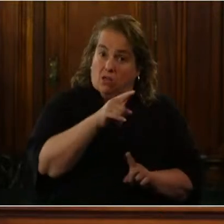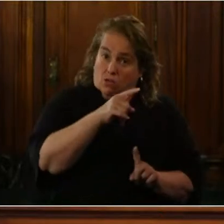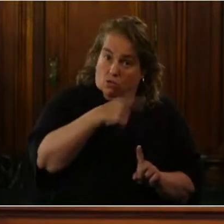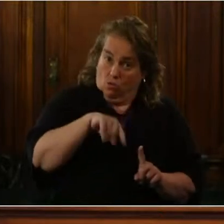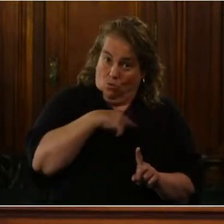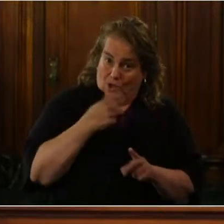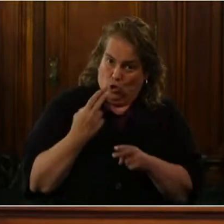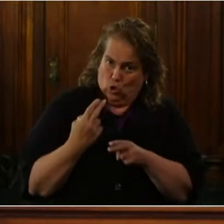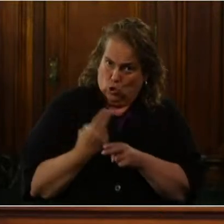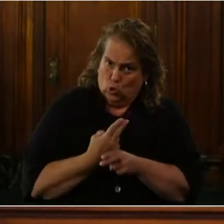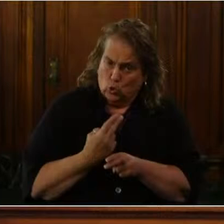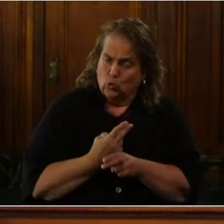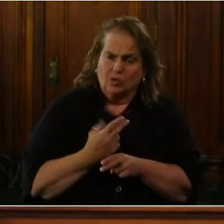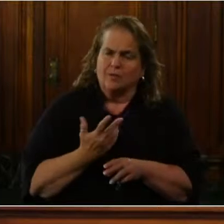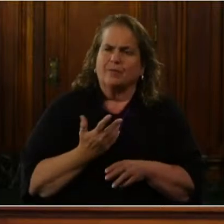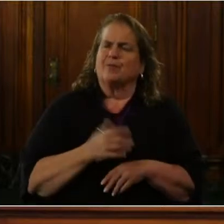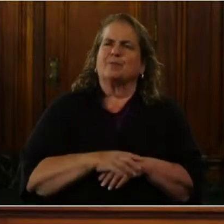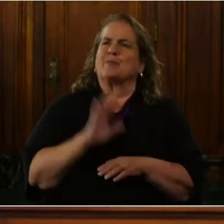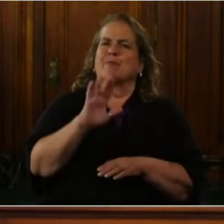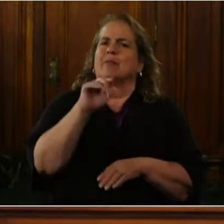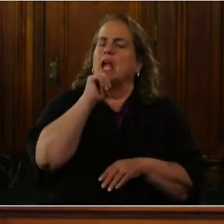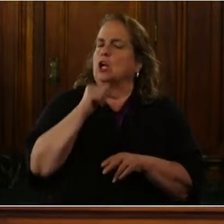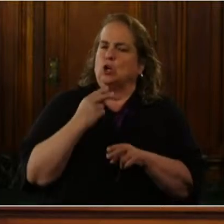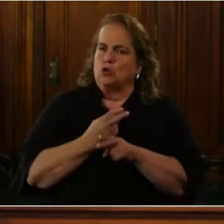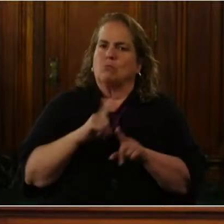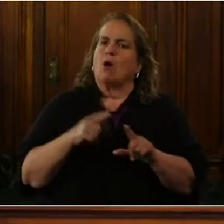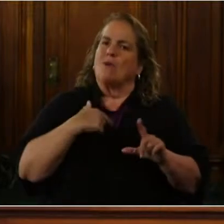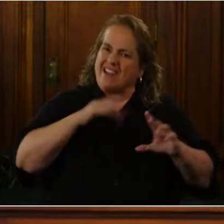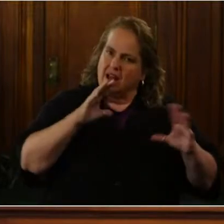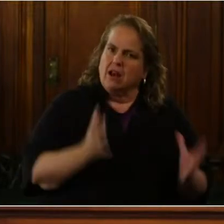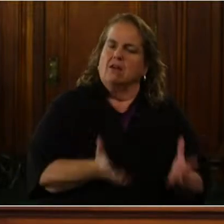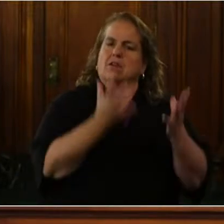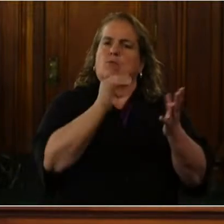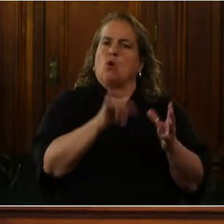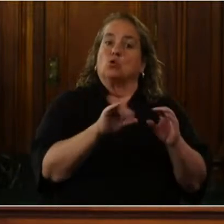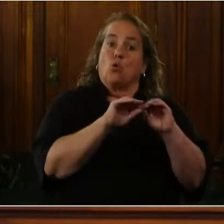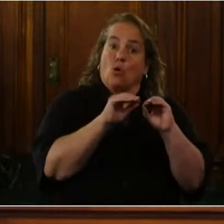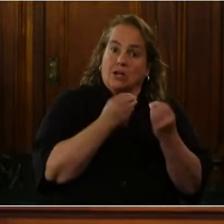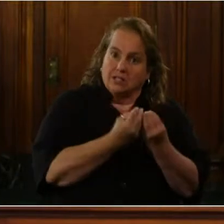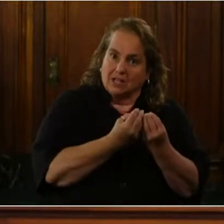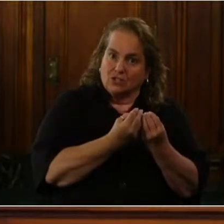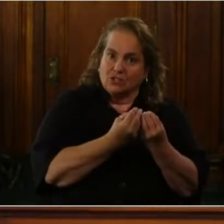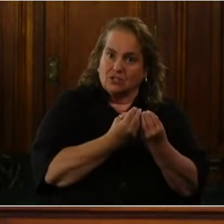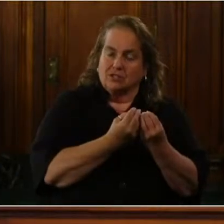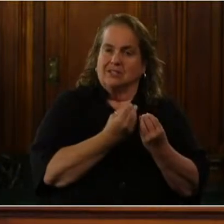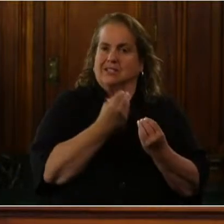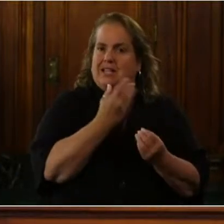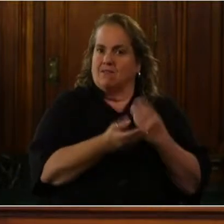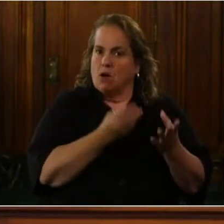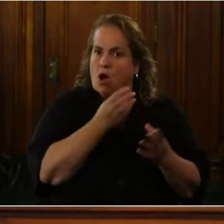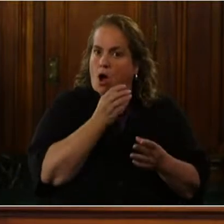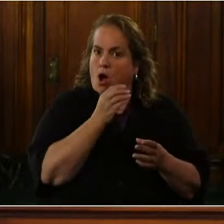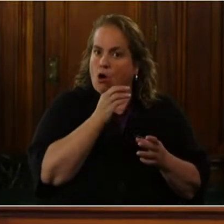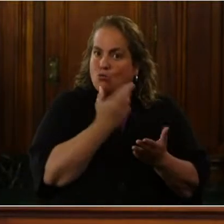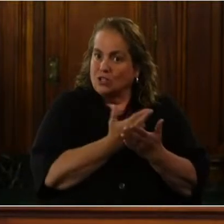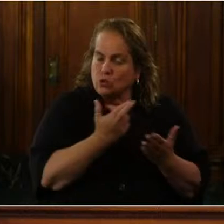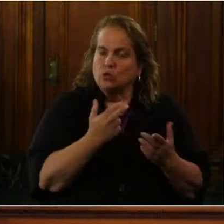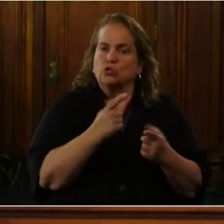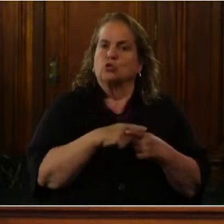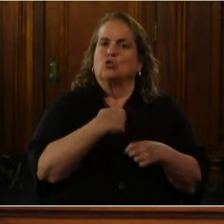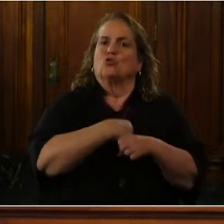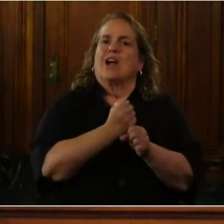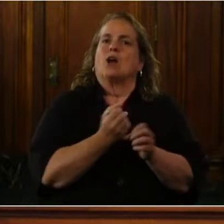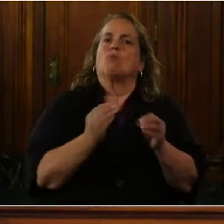we use, not that we use, that we lift up those organizations to help create more opportunity.